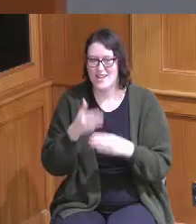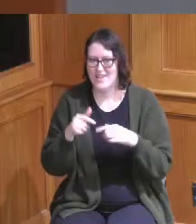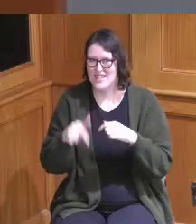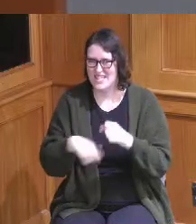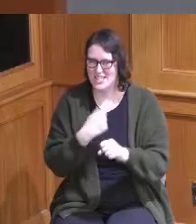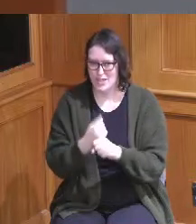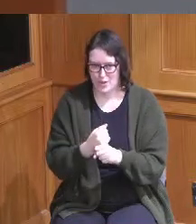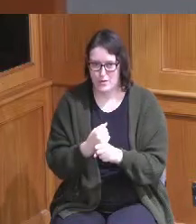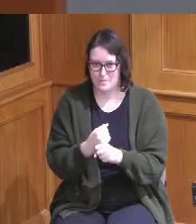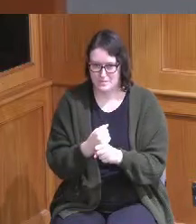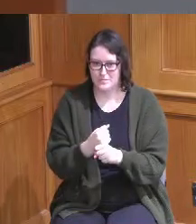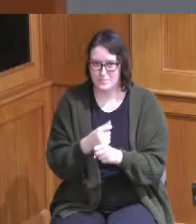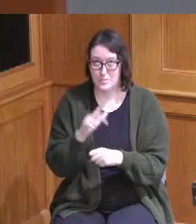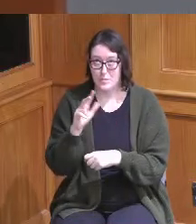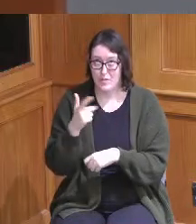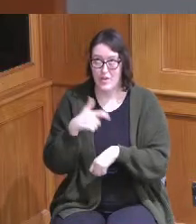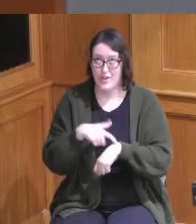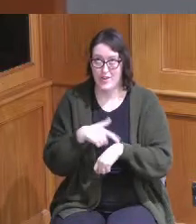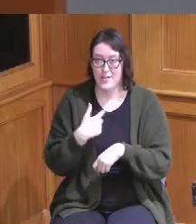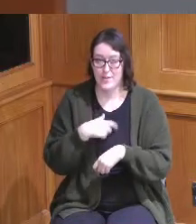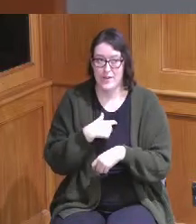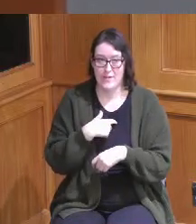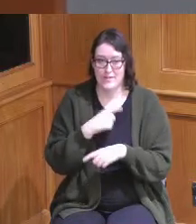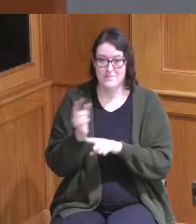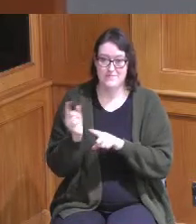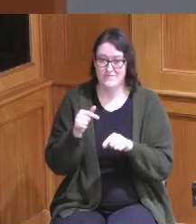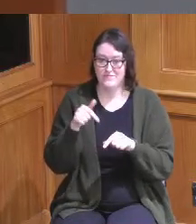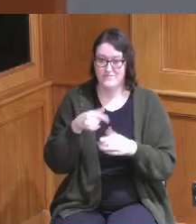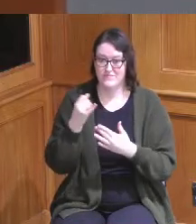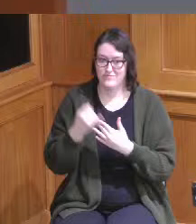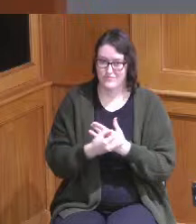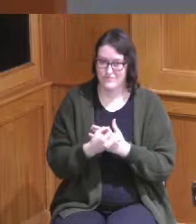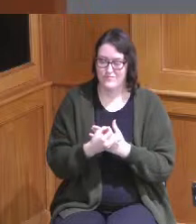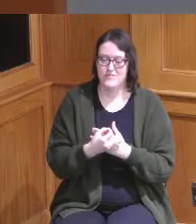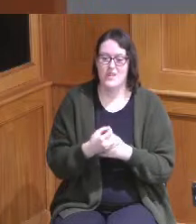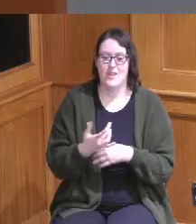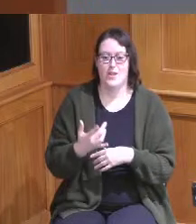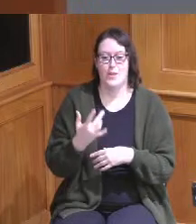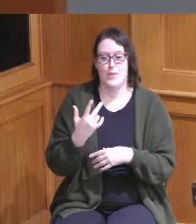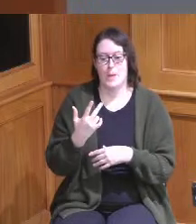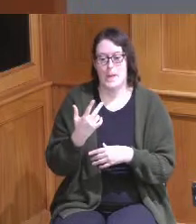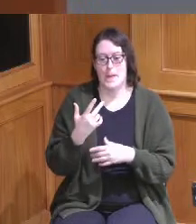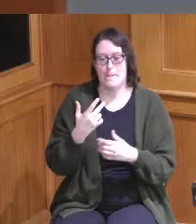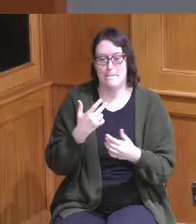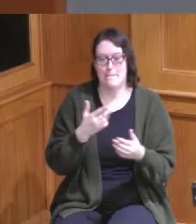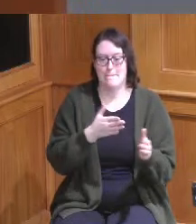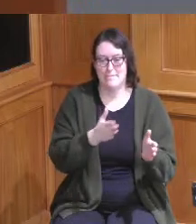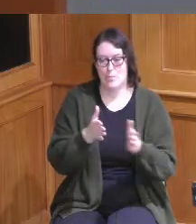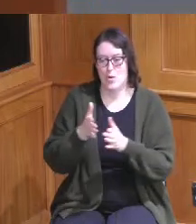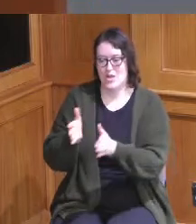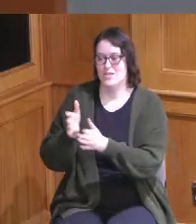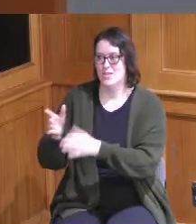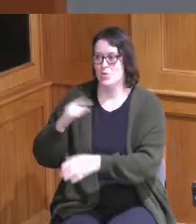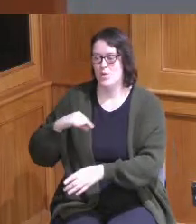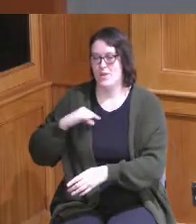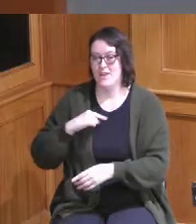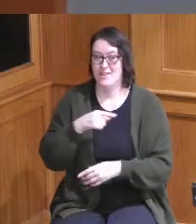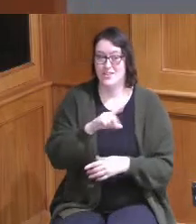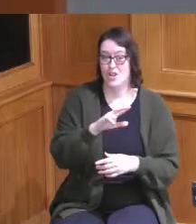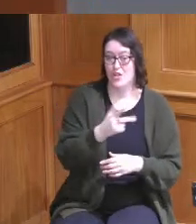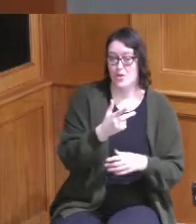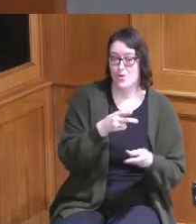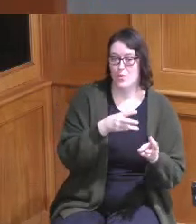And this is the third time we've been here on this project, and there are 3 paths to qualifying. This is the third way. This is